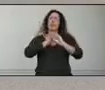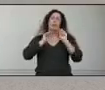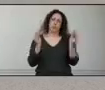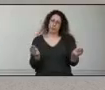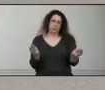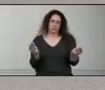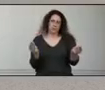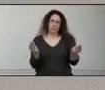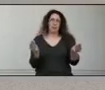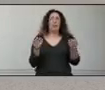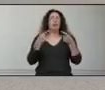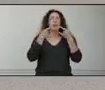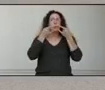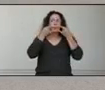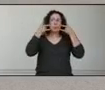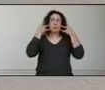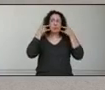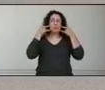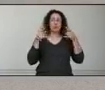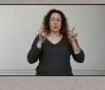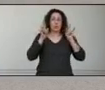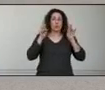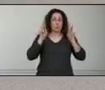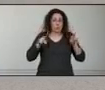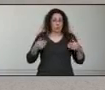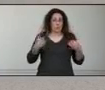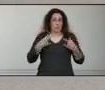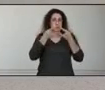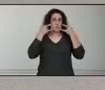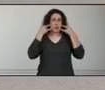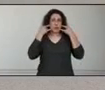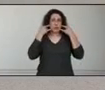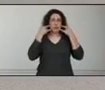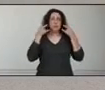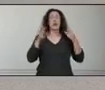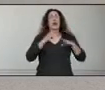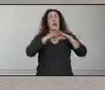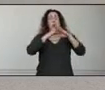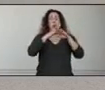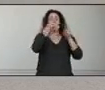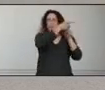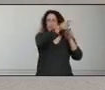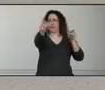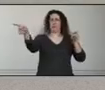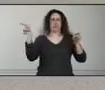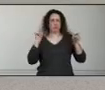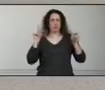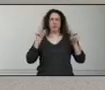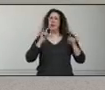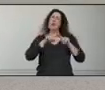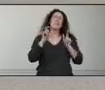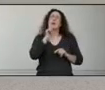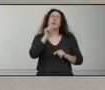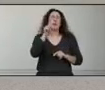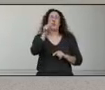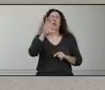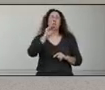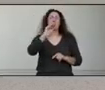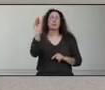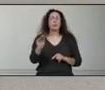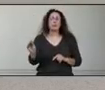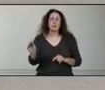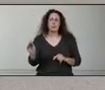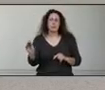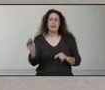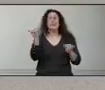protects the wearer and it protects other people, but it's not 100%. And so the same thing goes with all these other